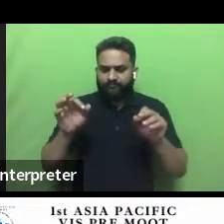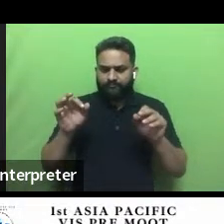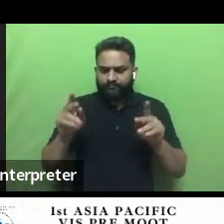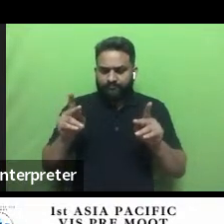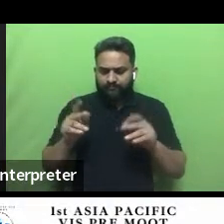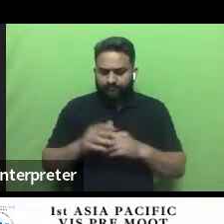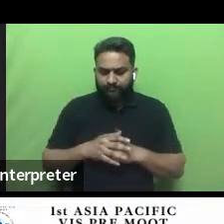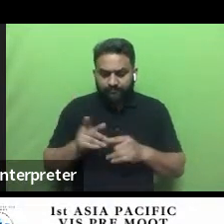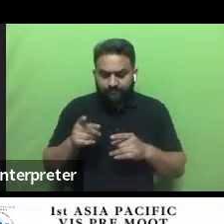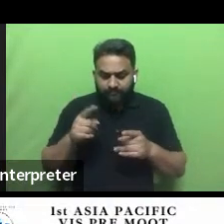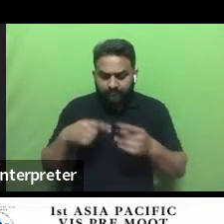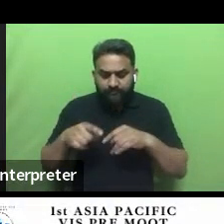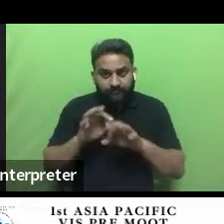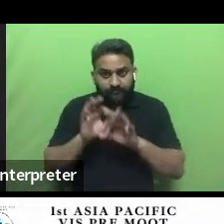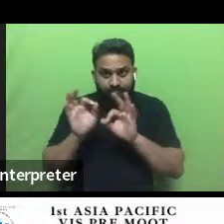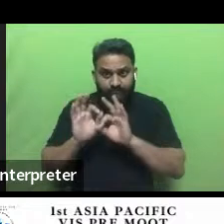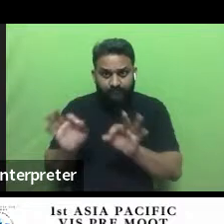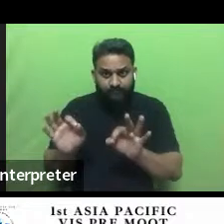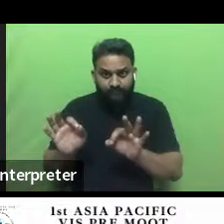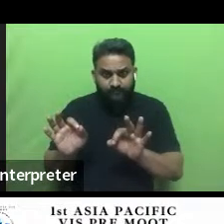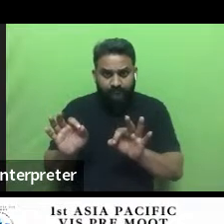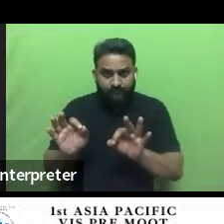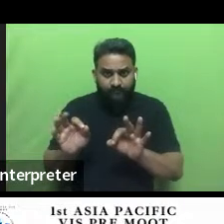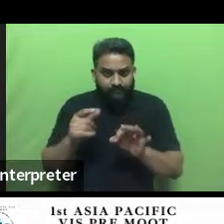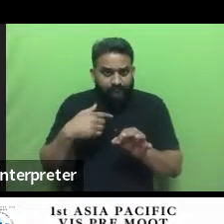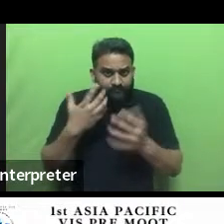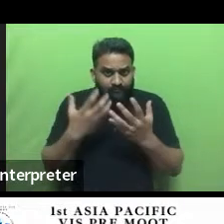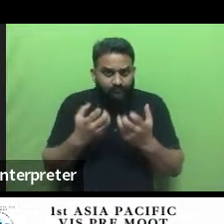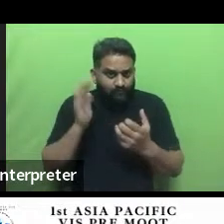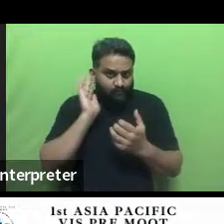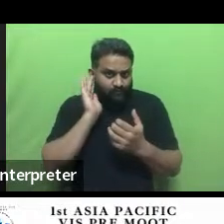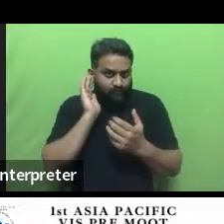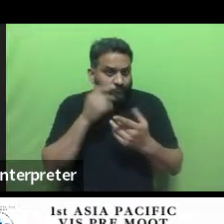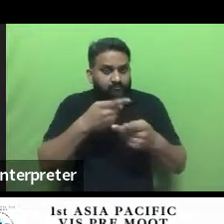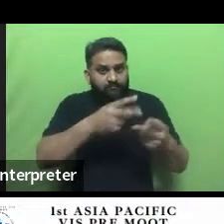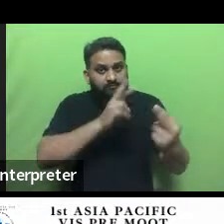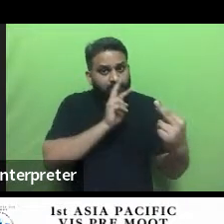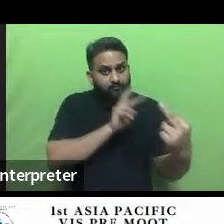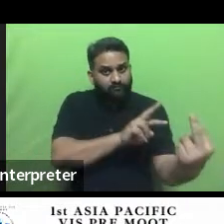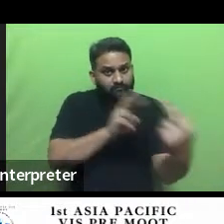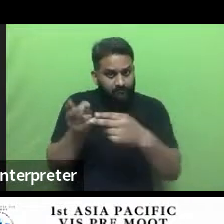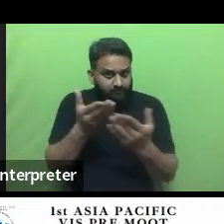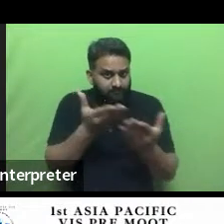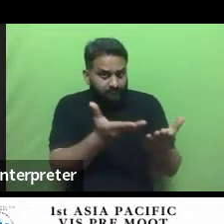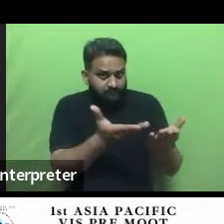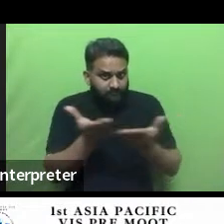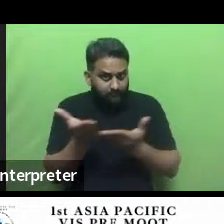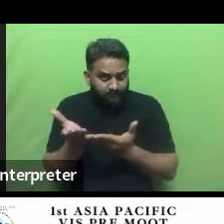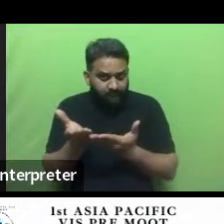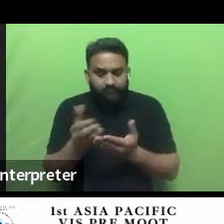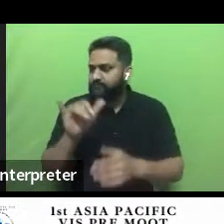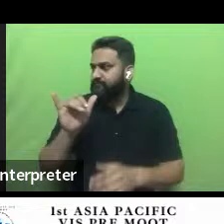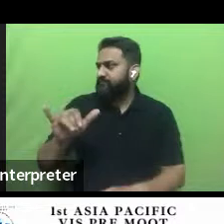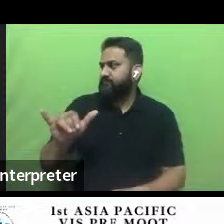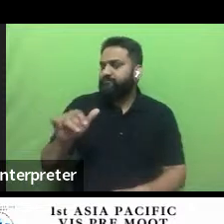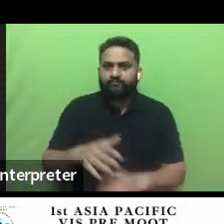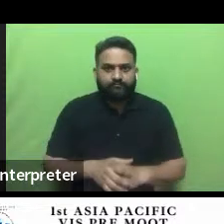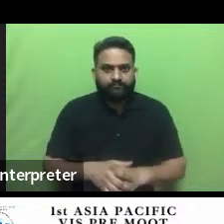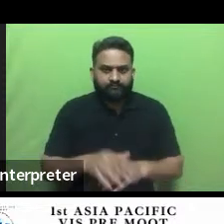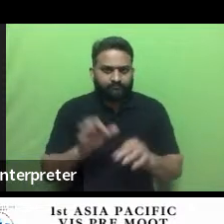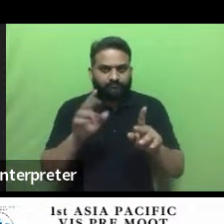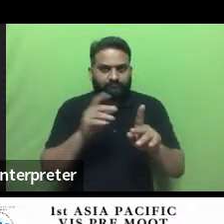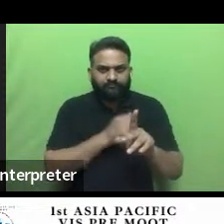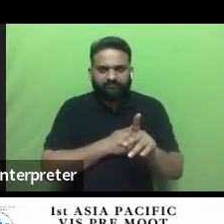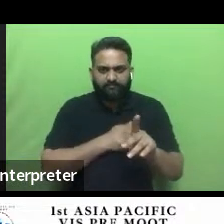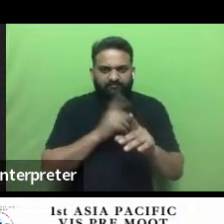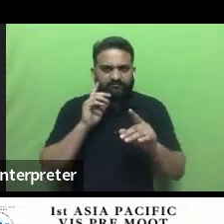we about ready to hear the respondent? Yes. Sorry, I got lost